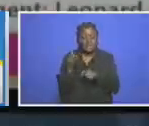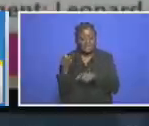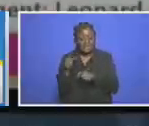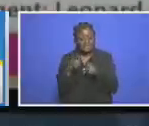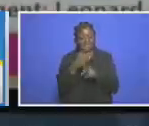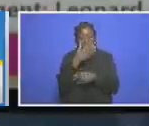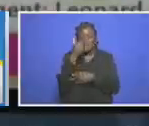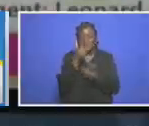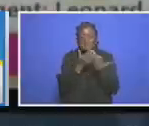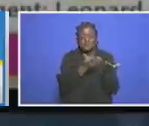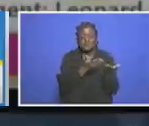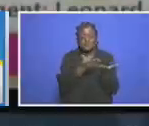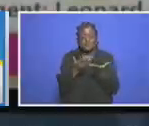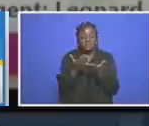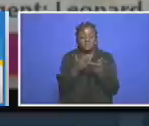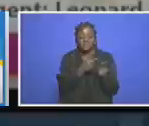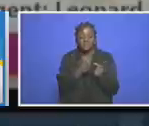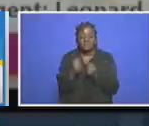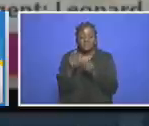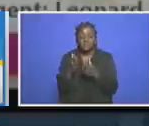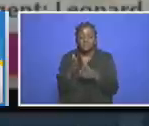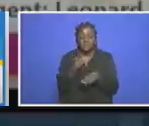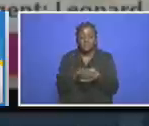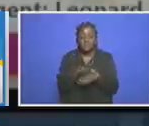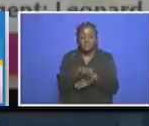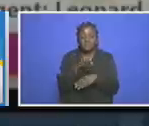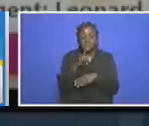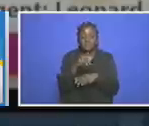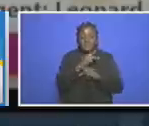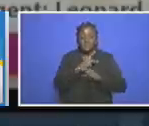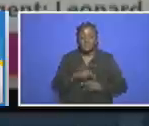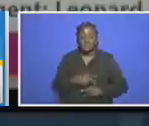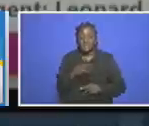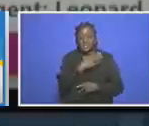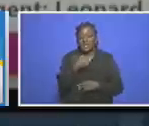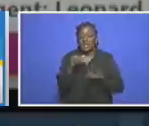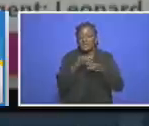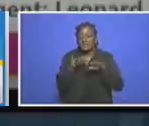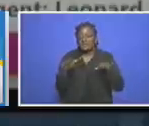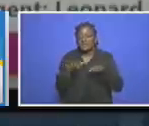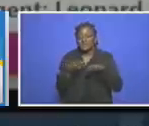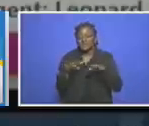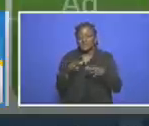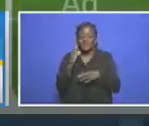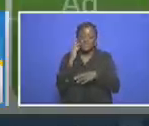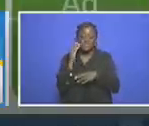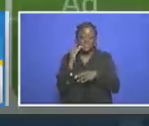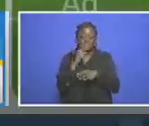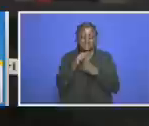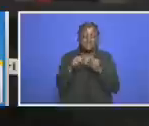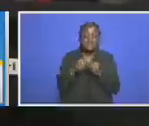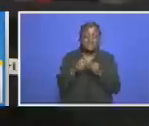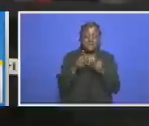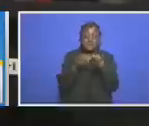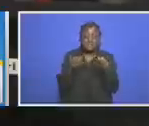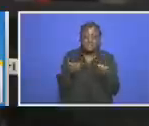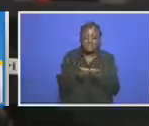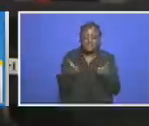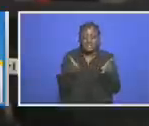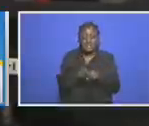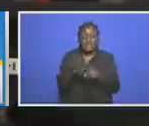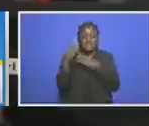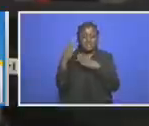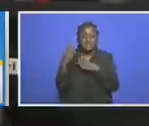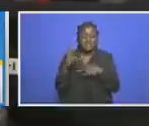tourists on discovering both physical and virtual experiences around destinations like the Bahamas. We got, you